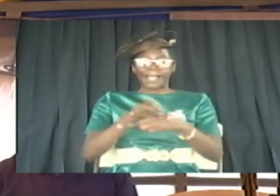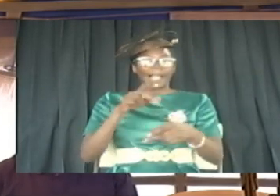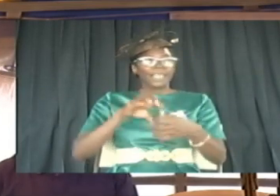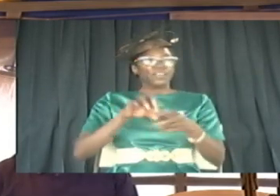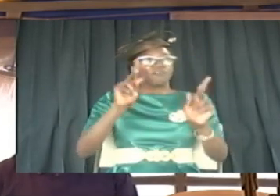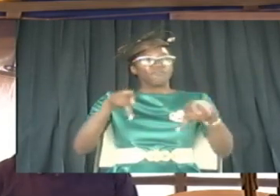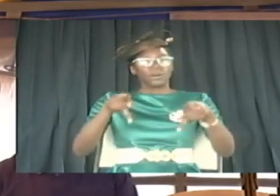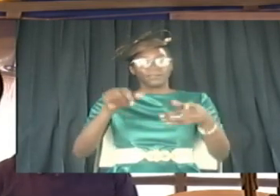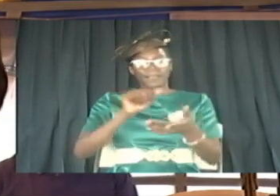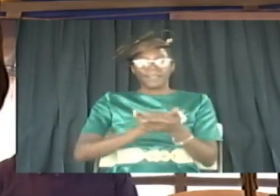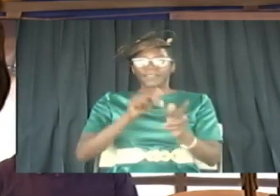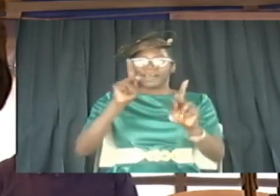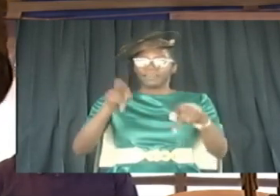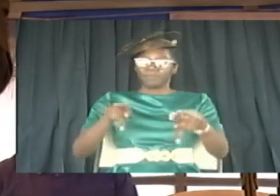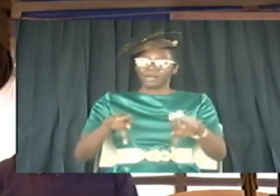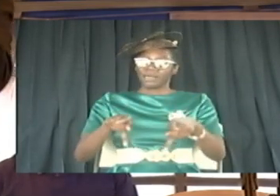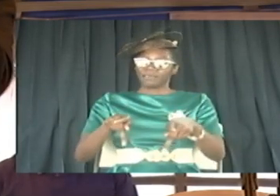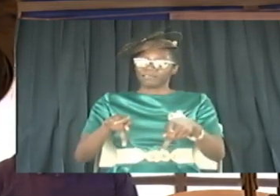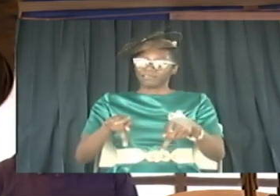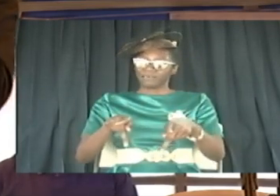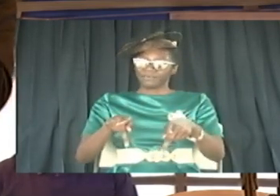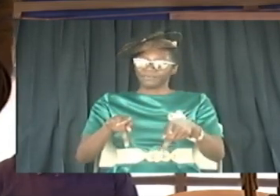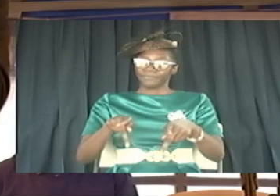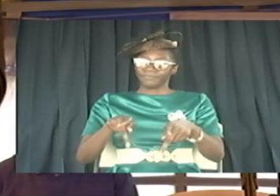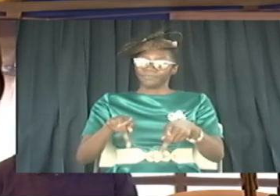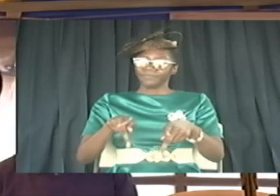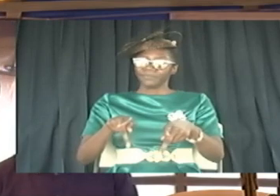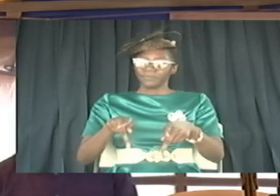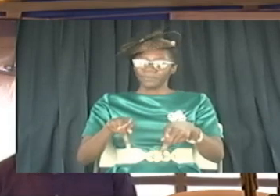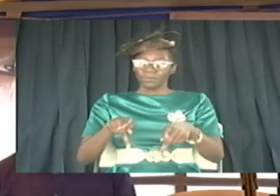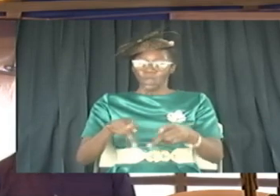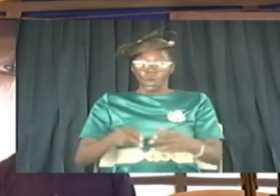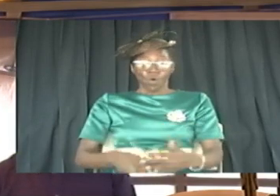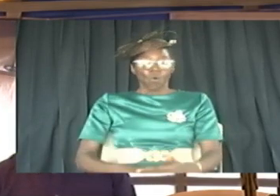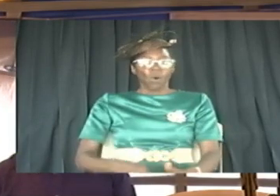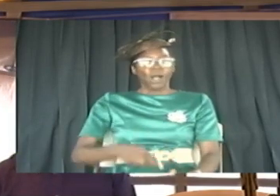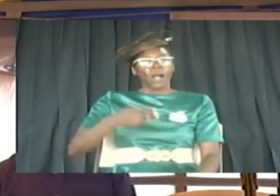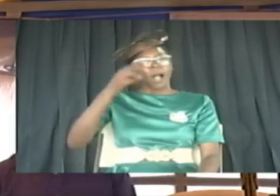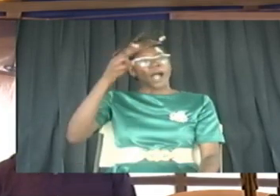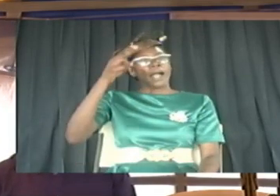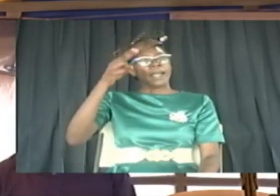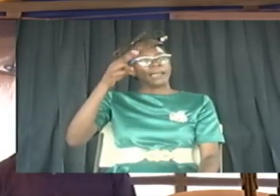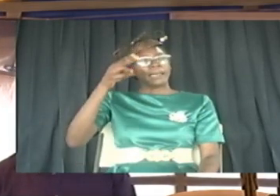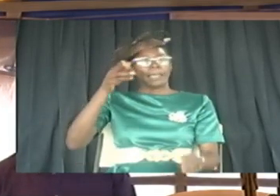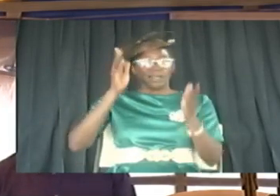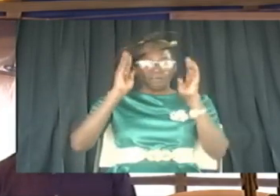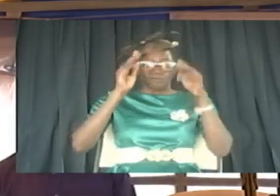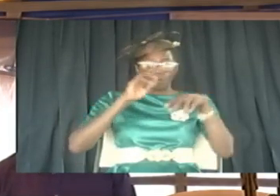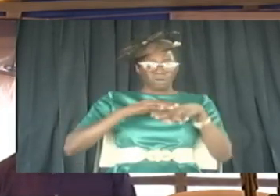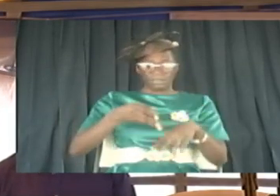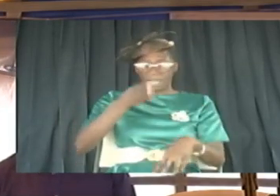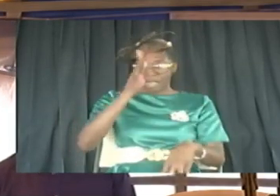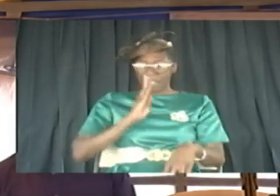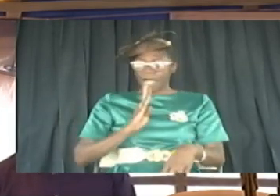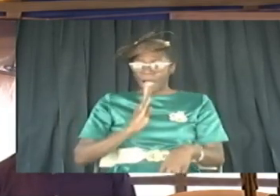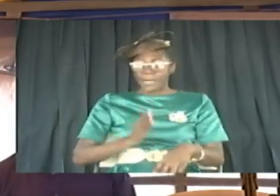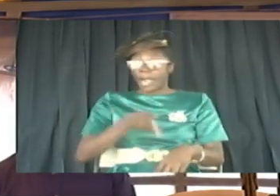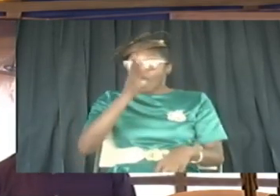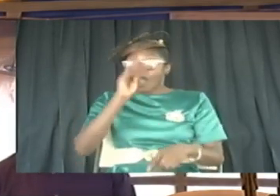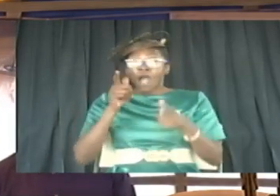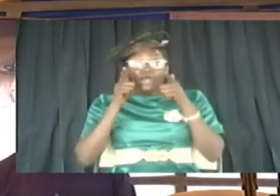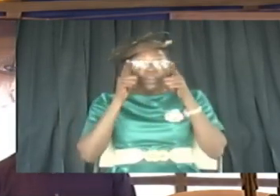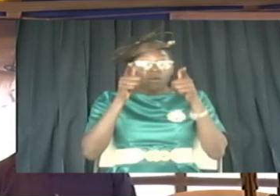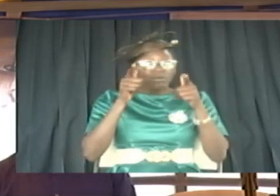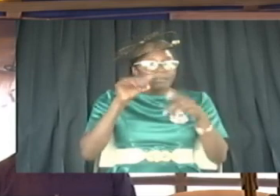That individual who highly esteems God. God looks at them in a very special